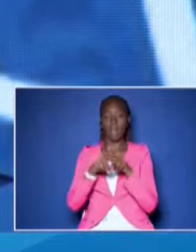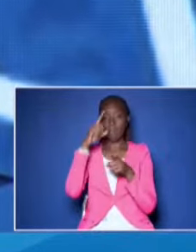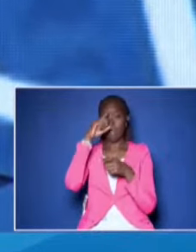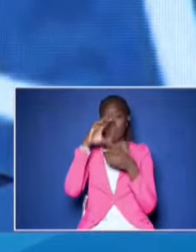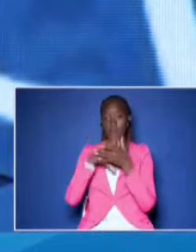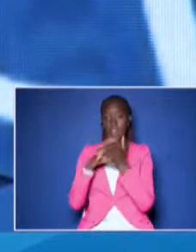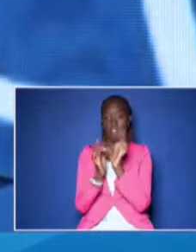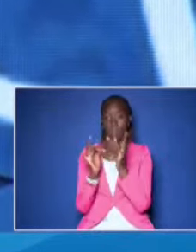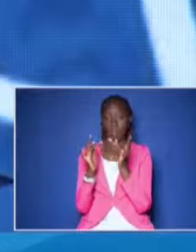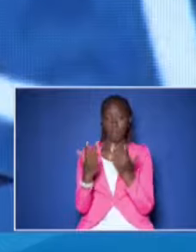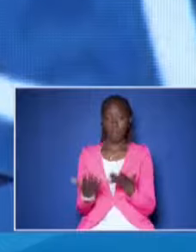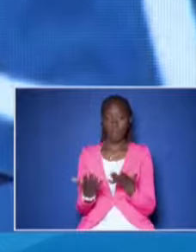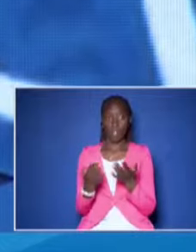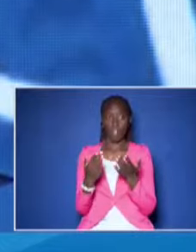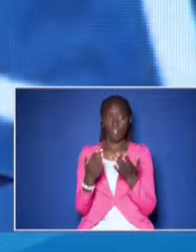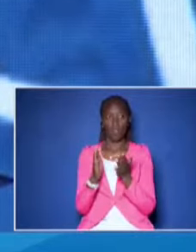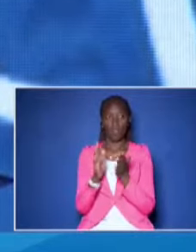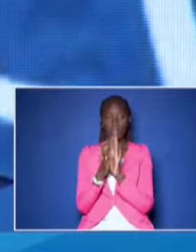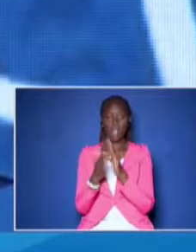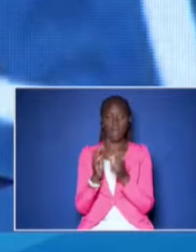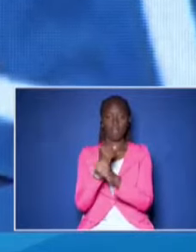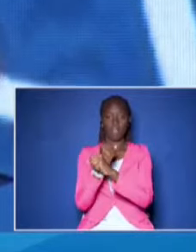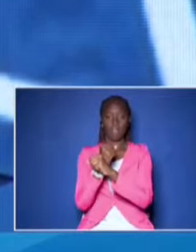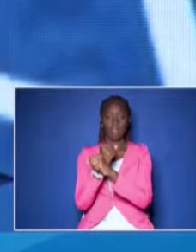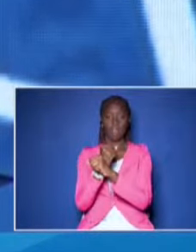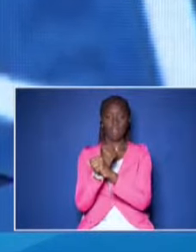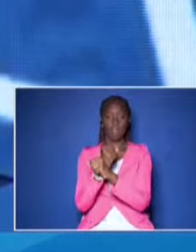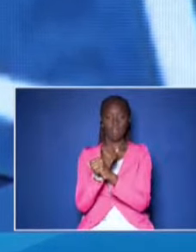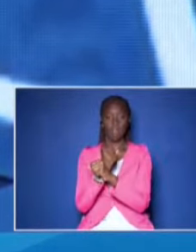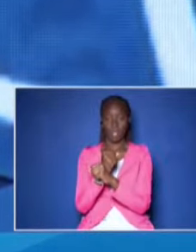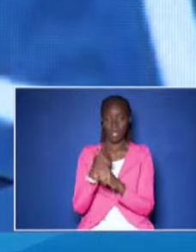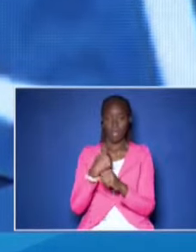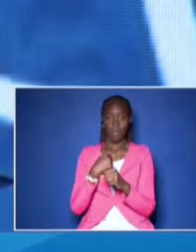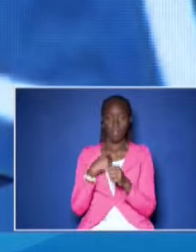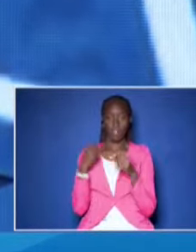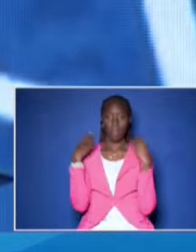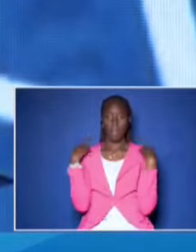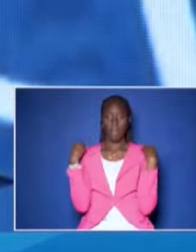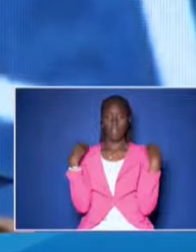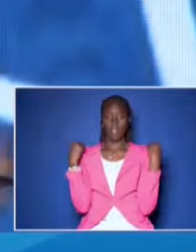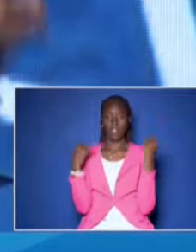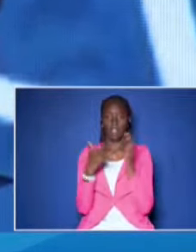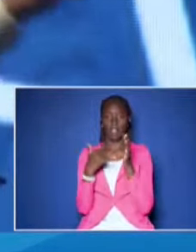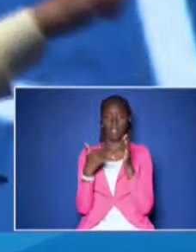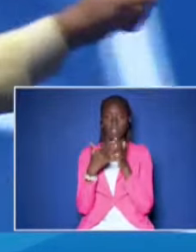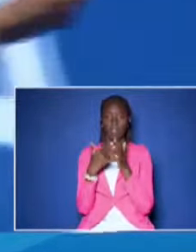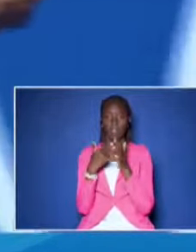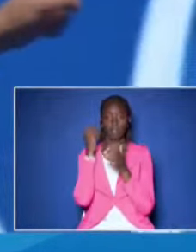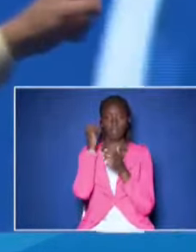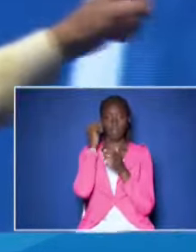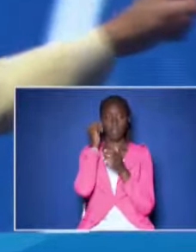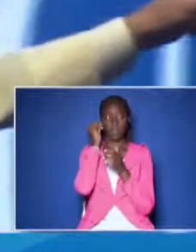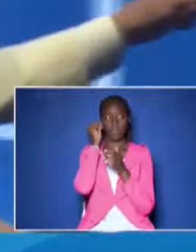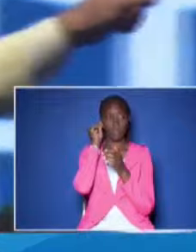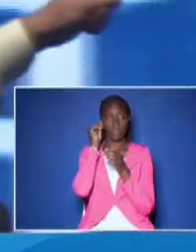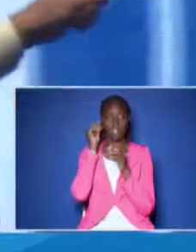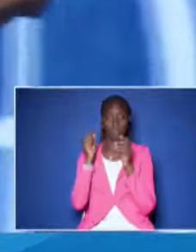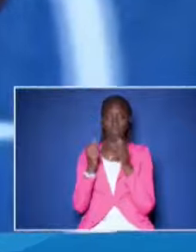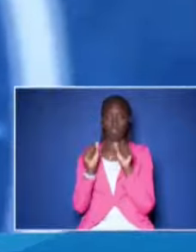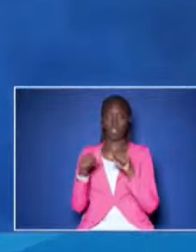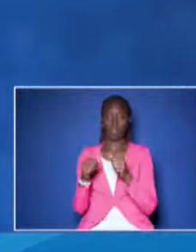it I will it to be safe I will practice it I will practice to be